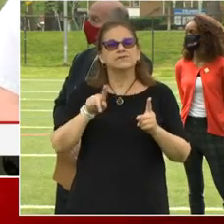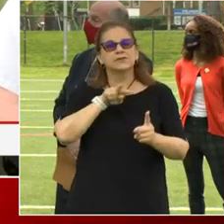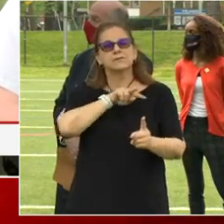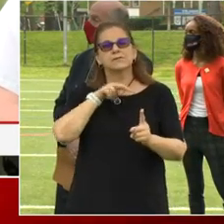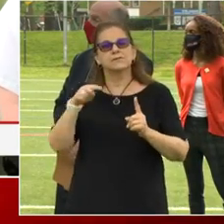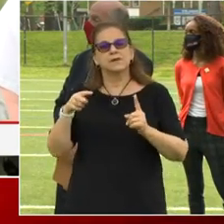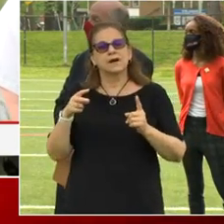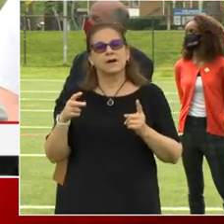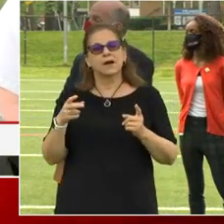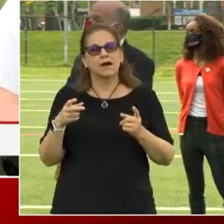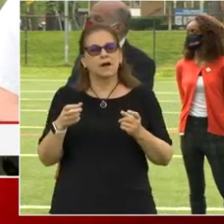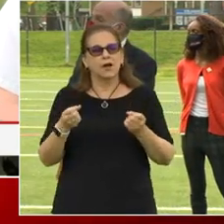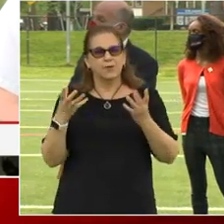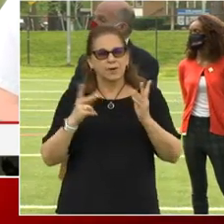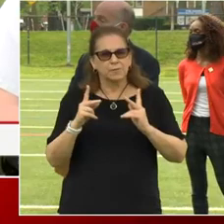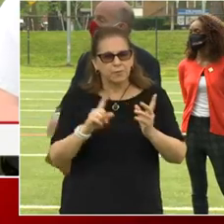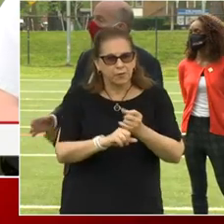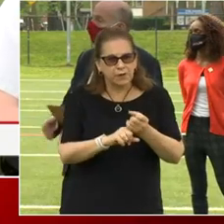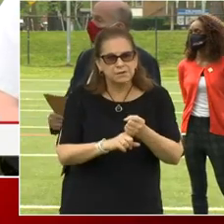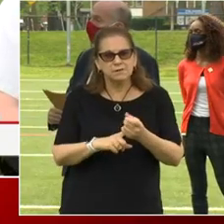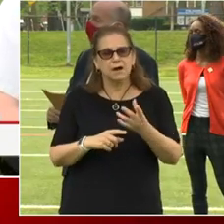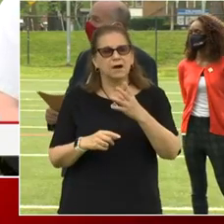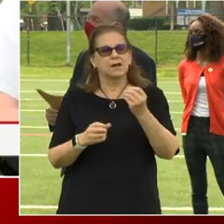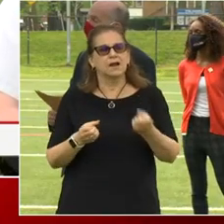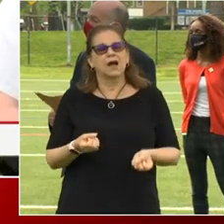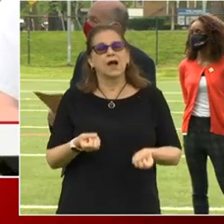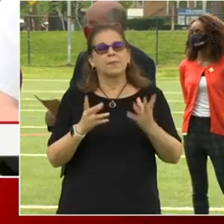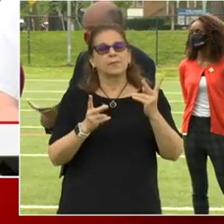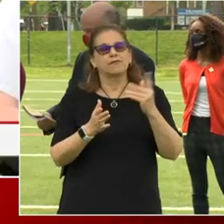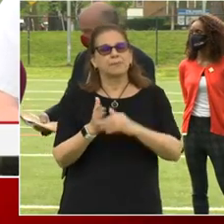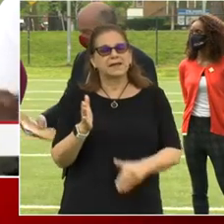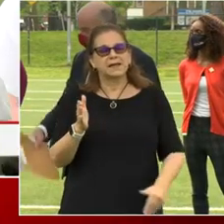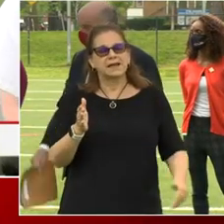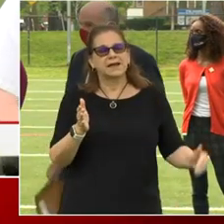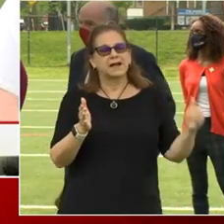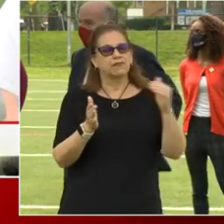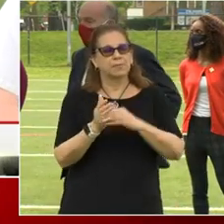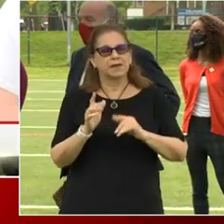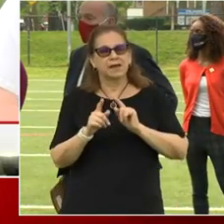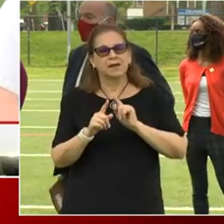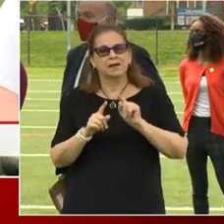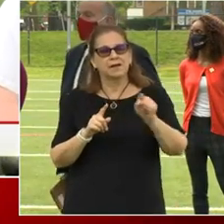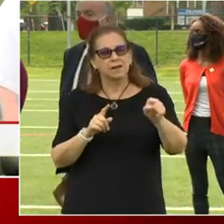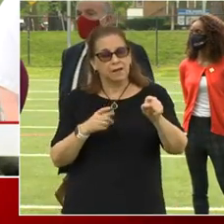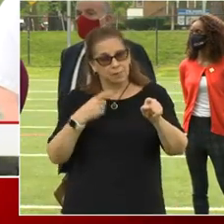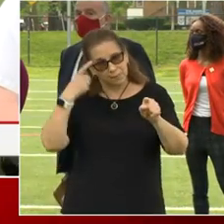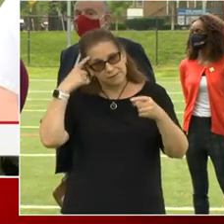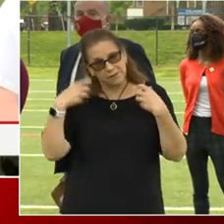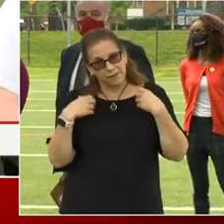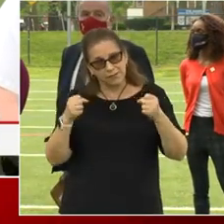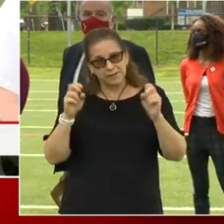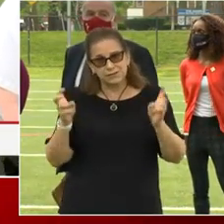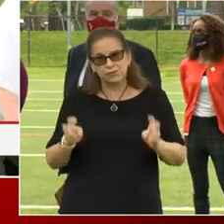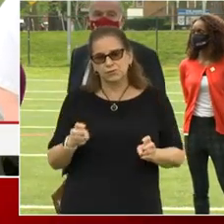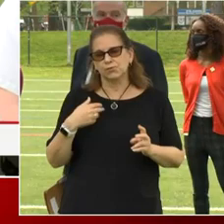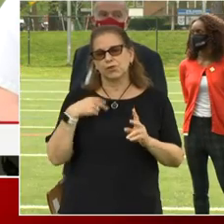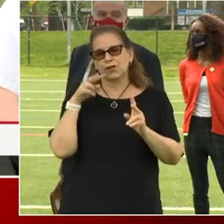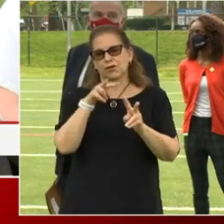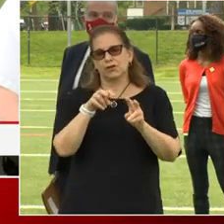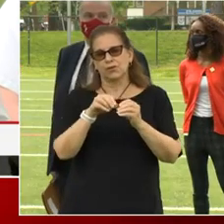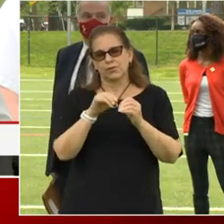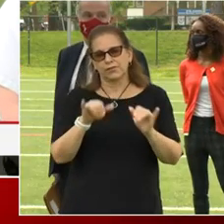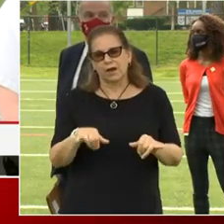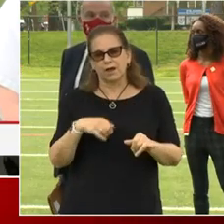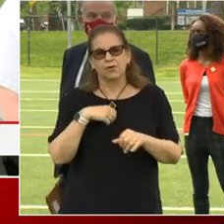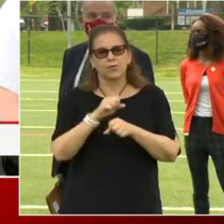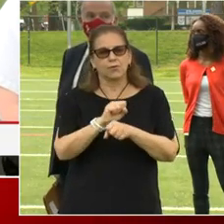then rearrested. I think those are also important metrics to look at and examine. As we look at crime and crime trends, certainly when it comes